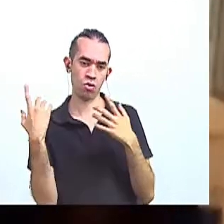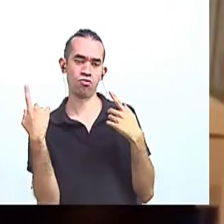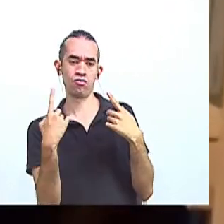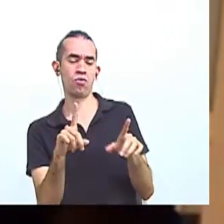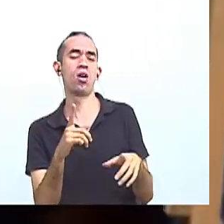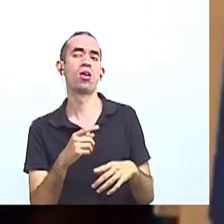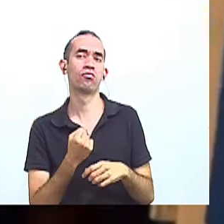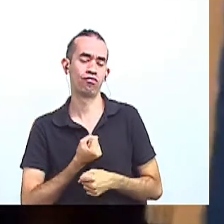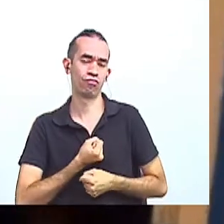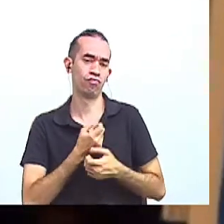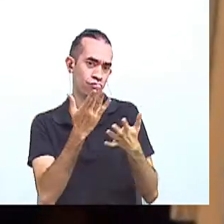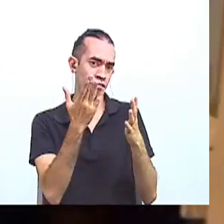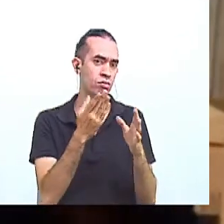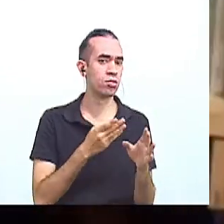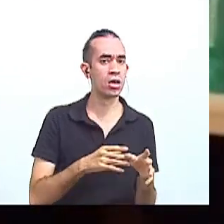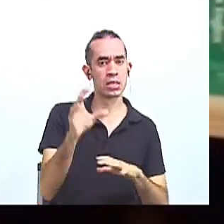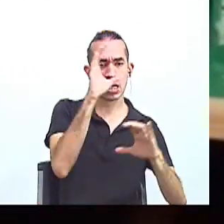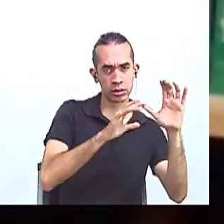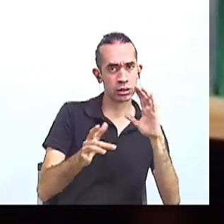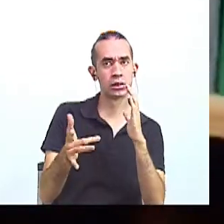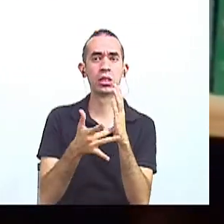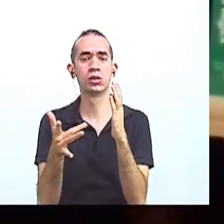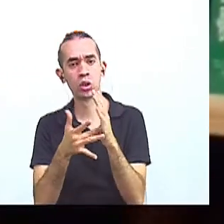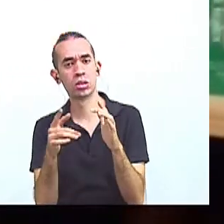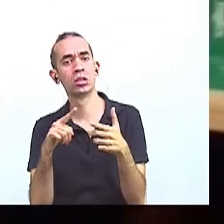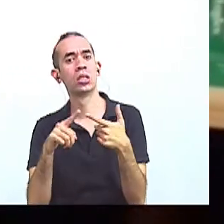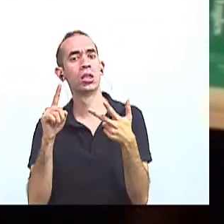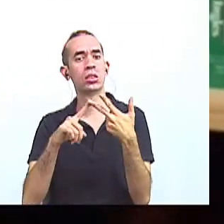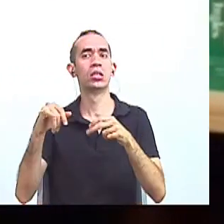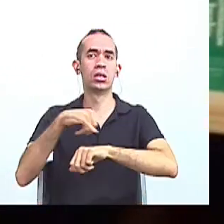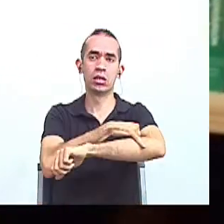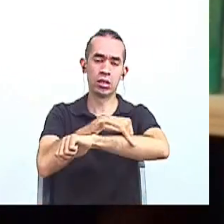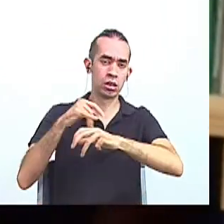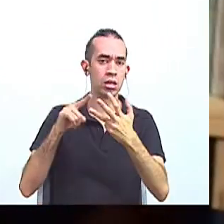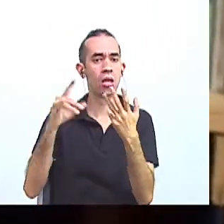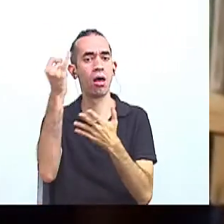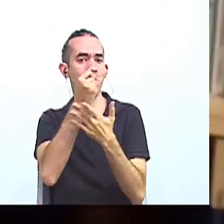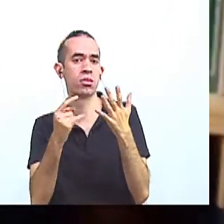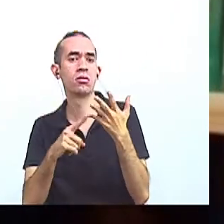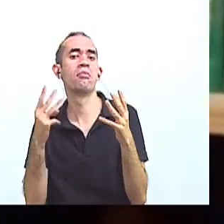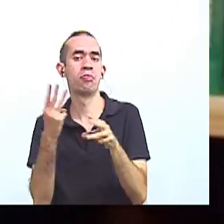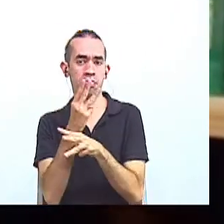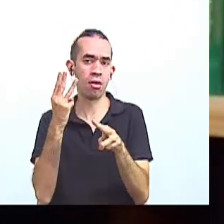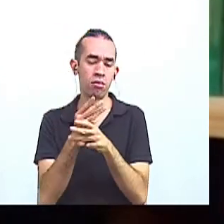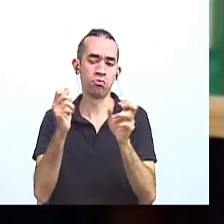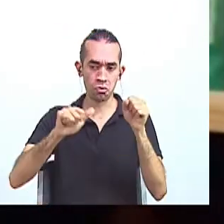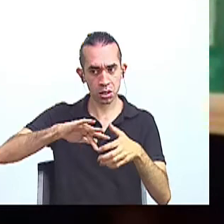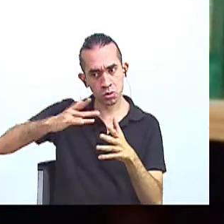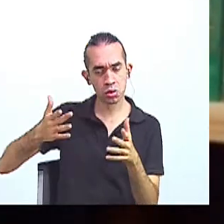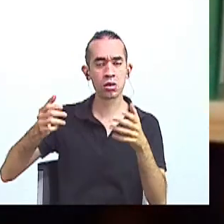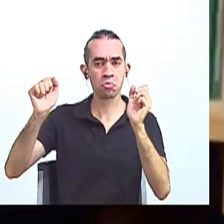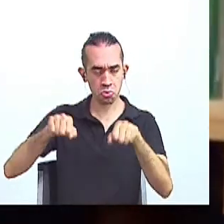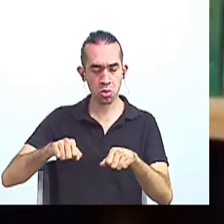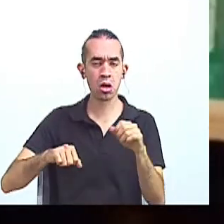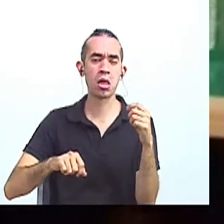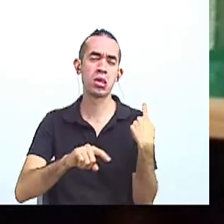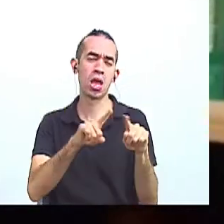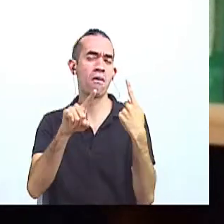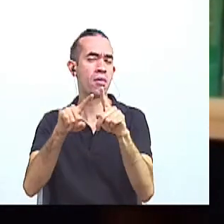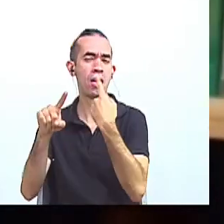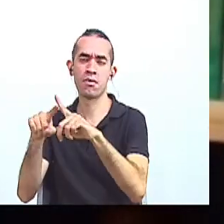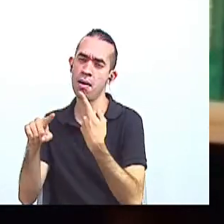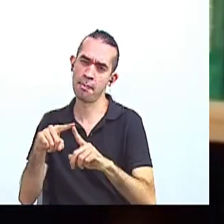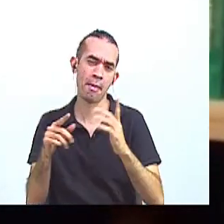of science, technology, engineering, the arts, and math, our students can develop different and